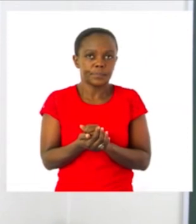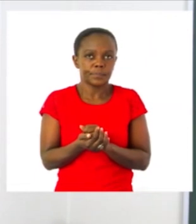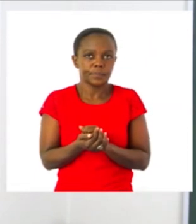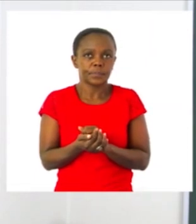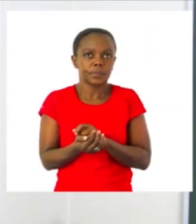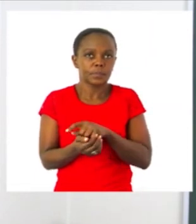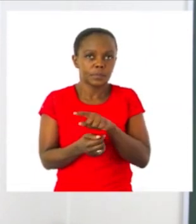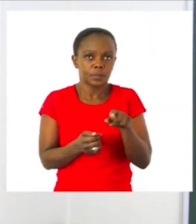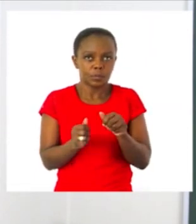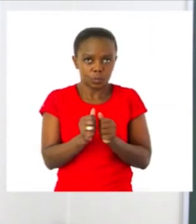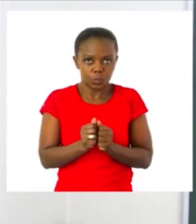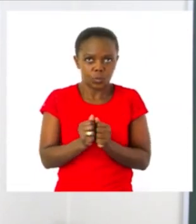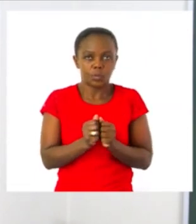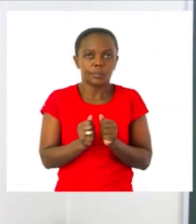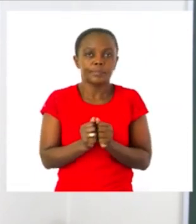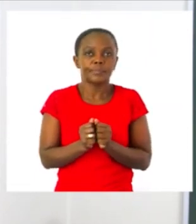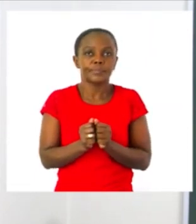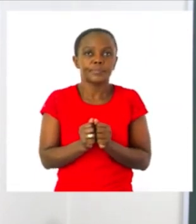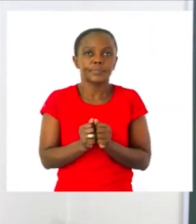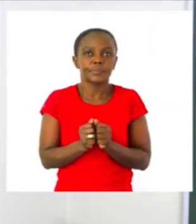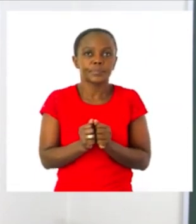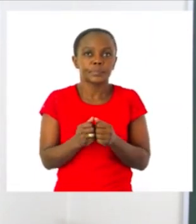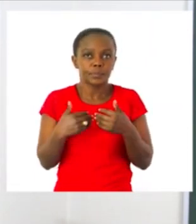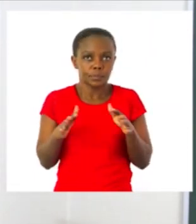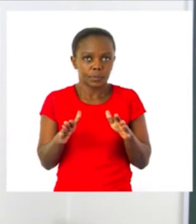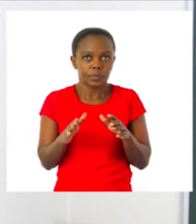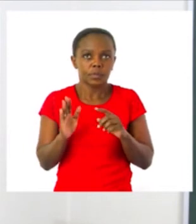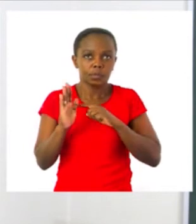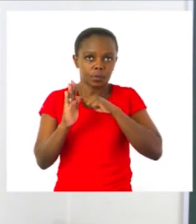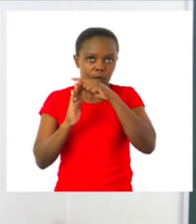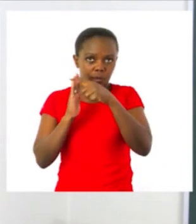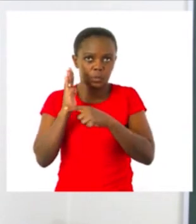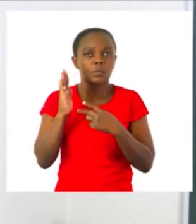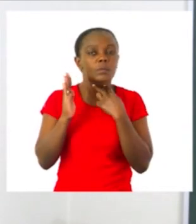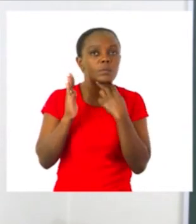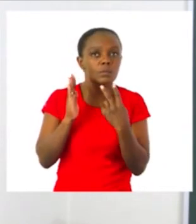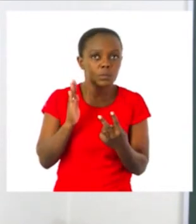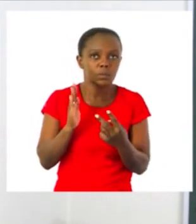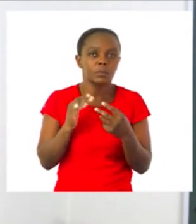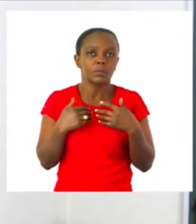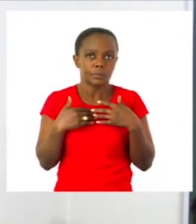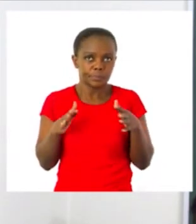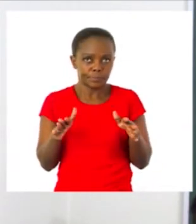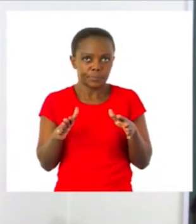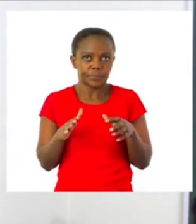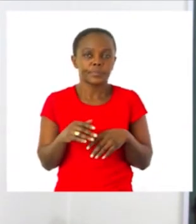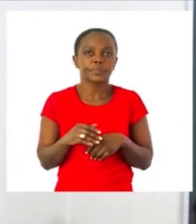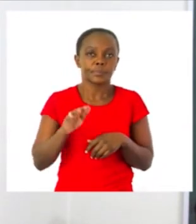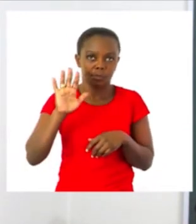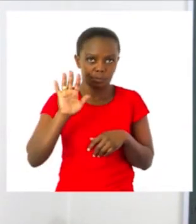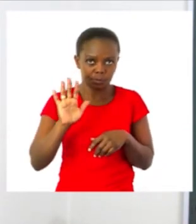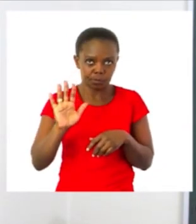in one lesson. We're going to begin with our vowel sounds. We're going to start by putting up our